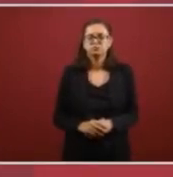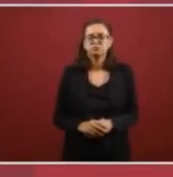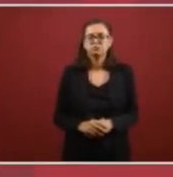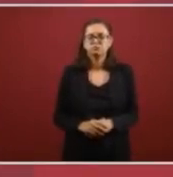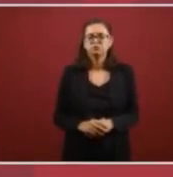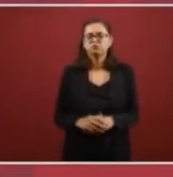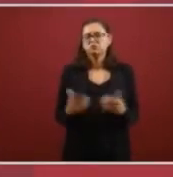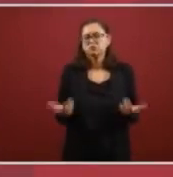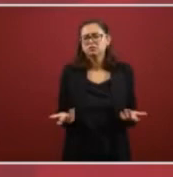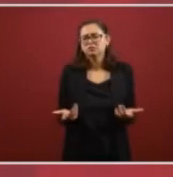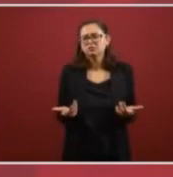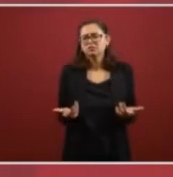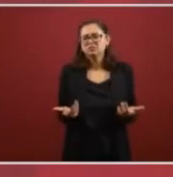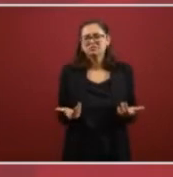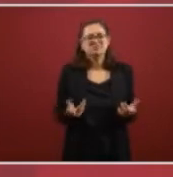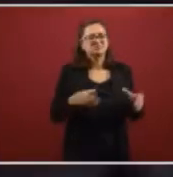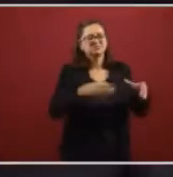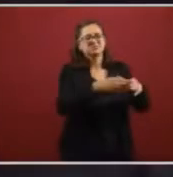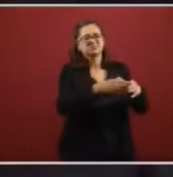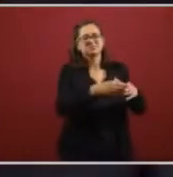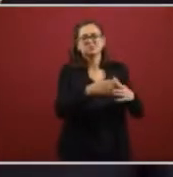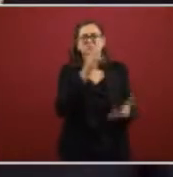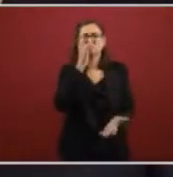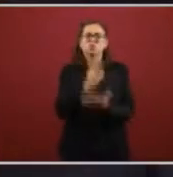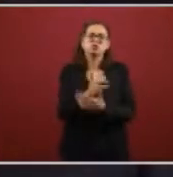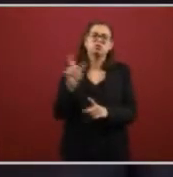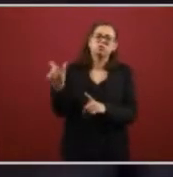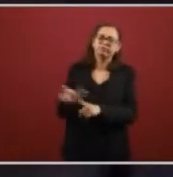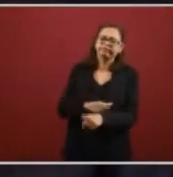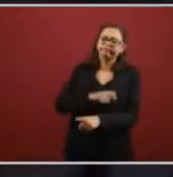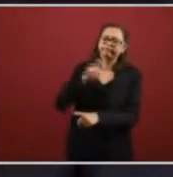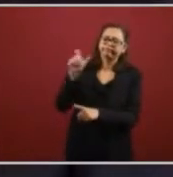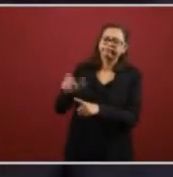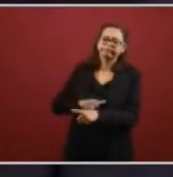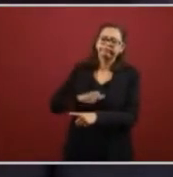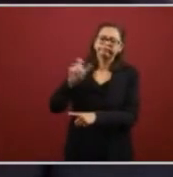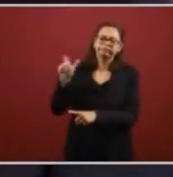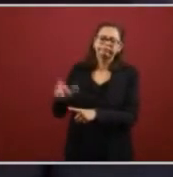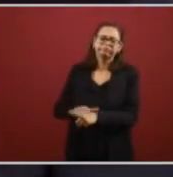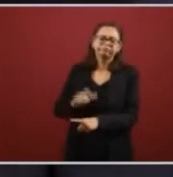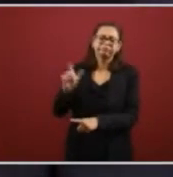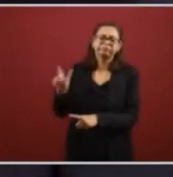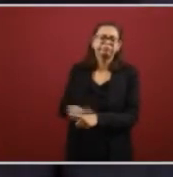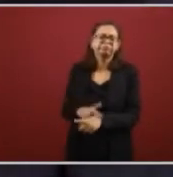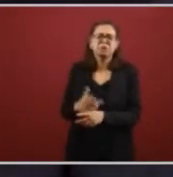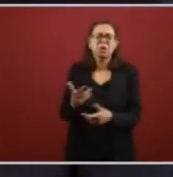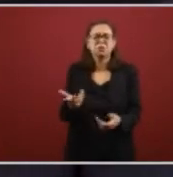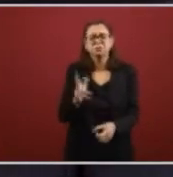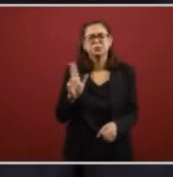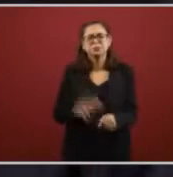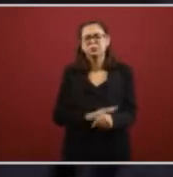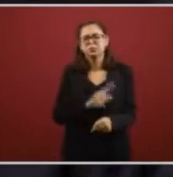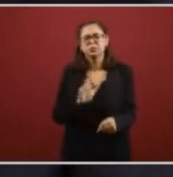So what there is some questions and critiques, but they're normal.